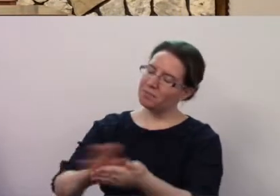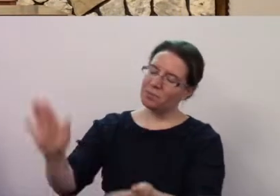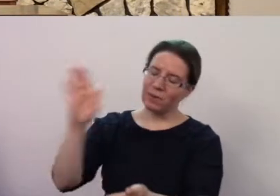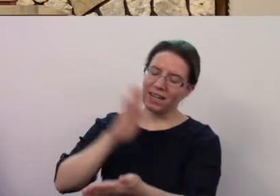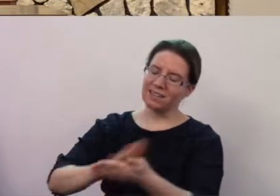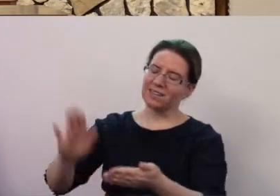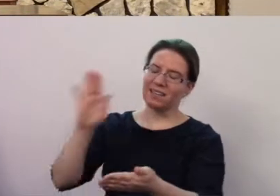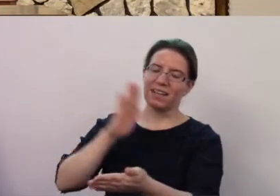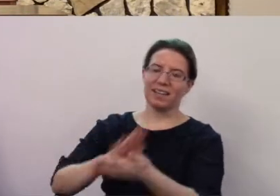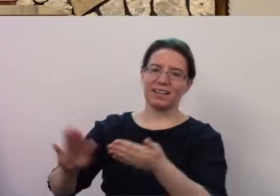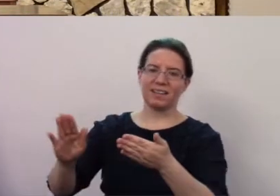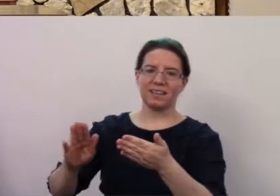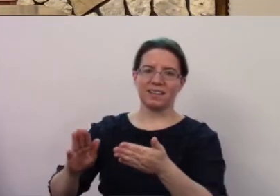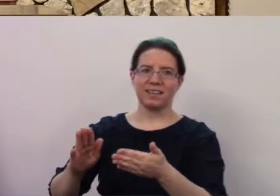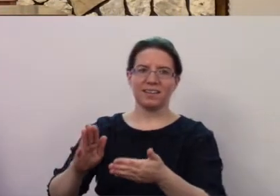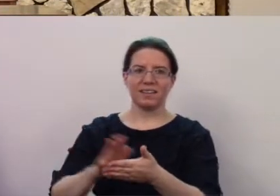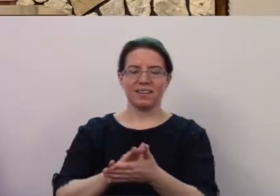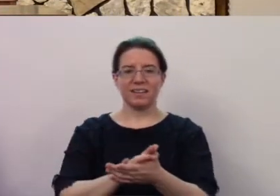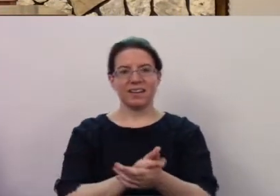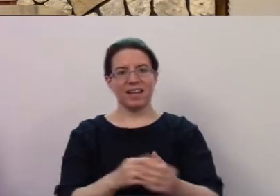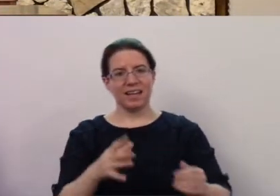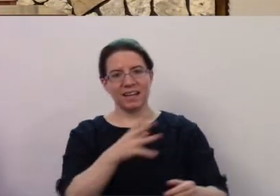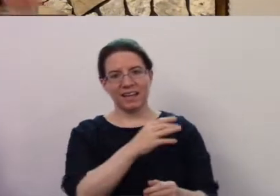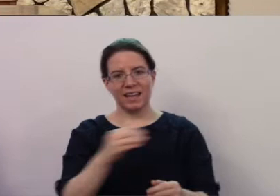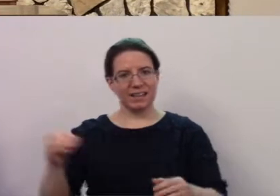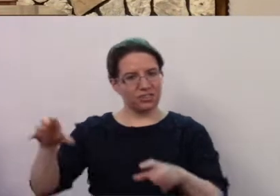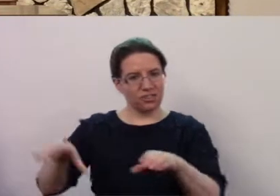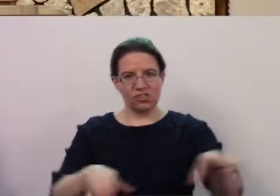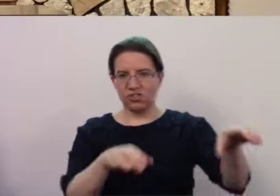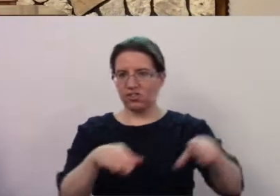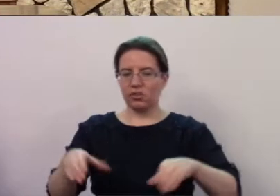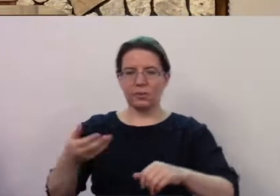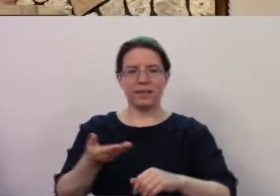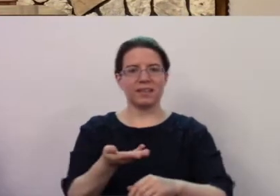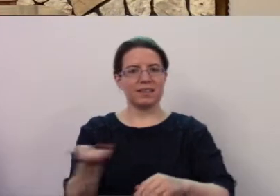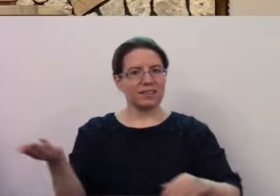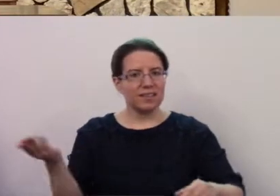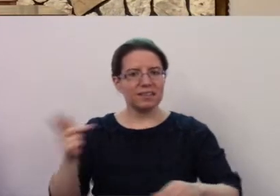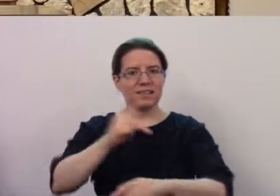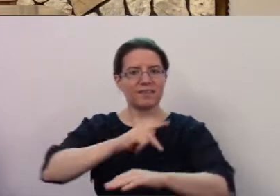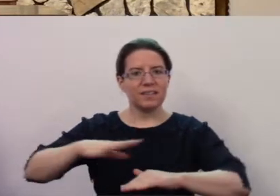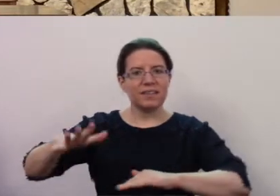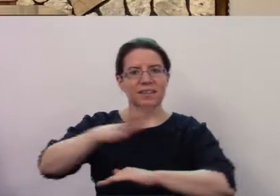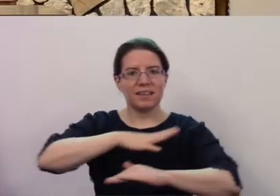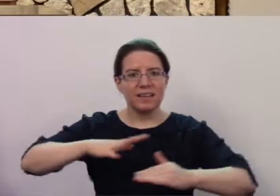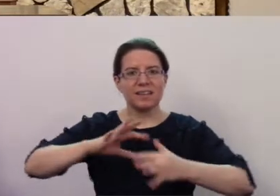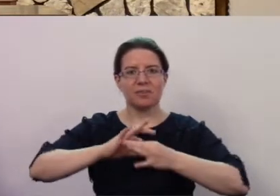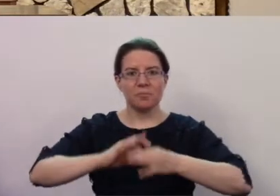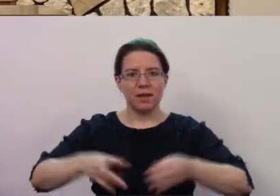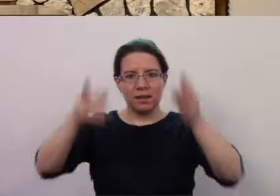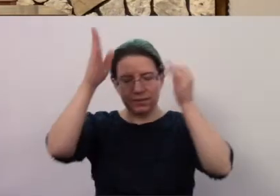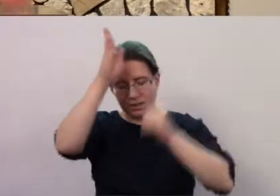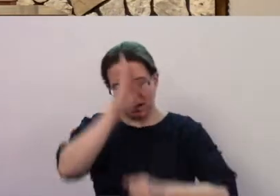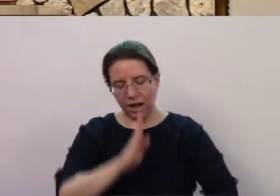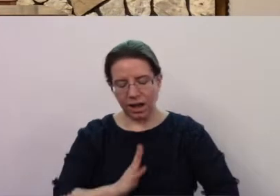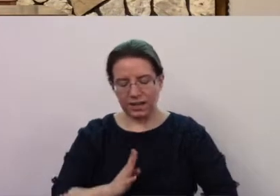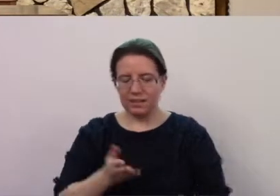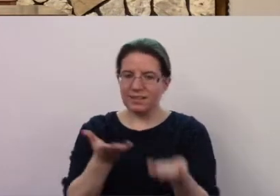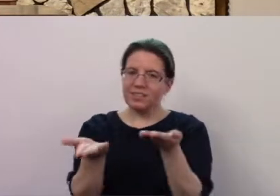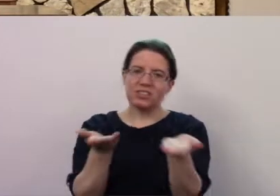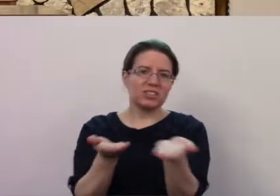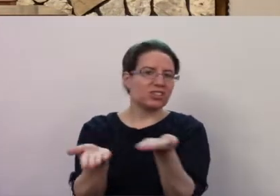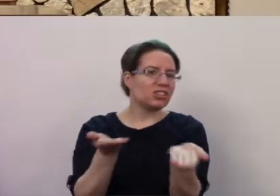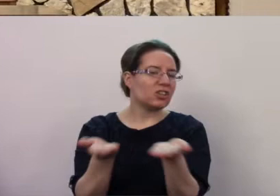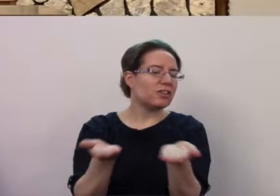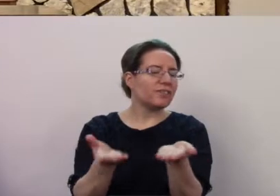praise. It's praying to God. Hallelujah. It's fasting and it's doing the things of the kingdom. I'm going to serve